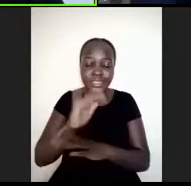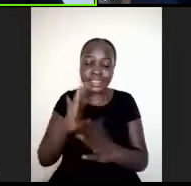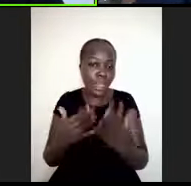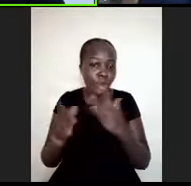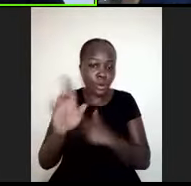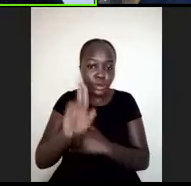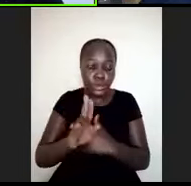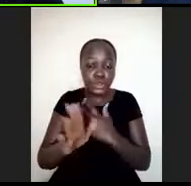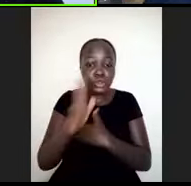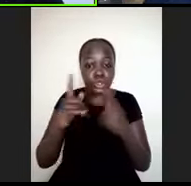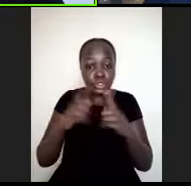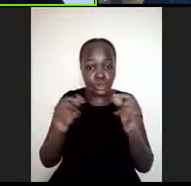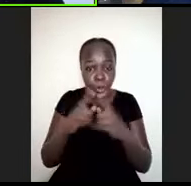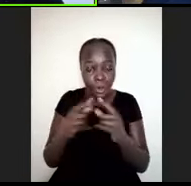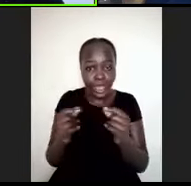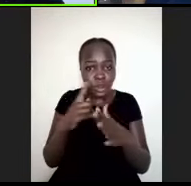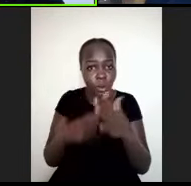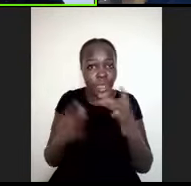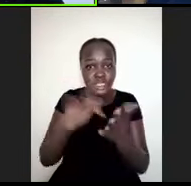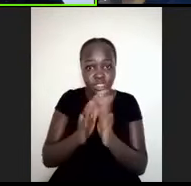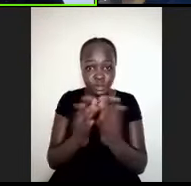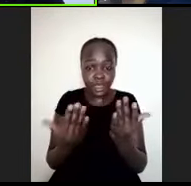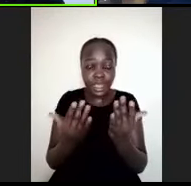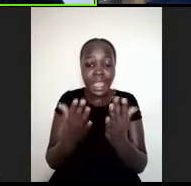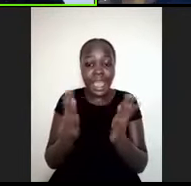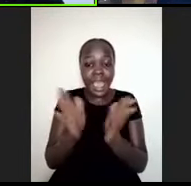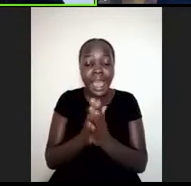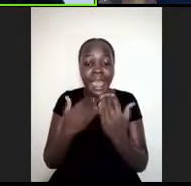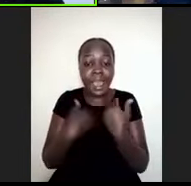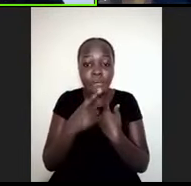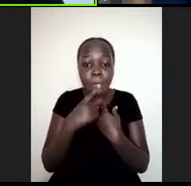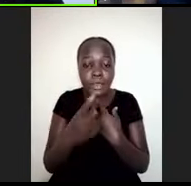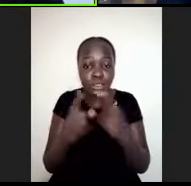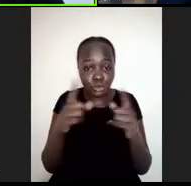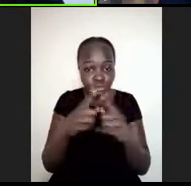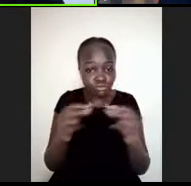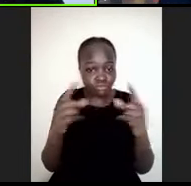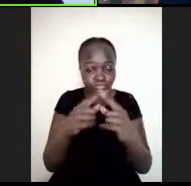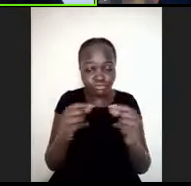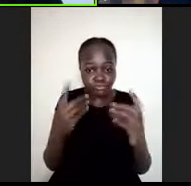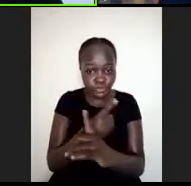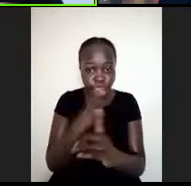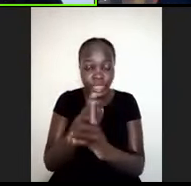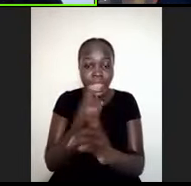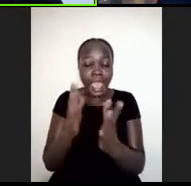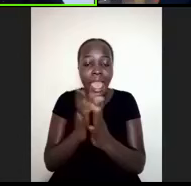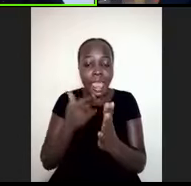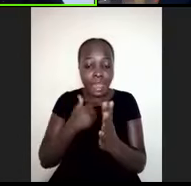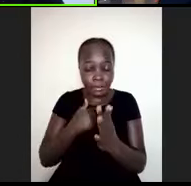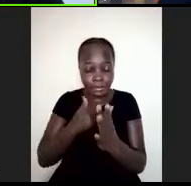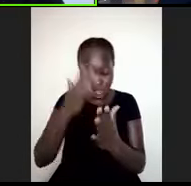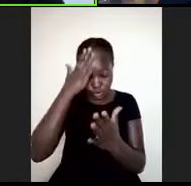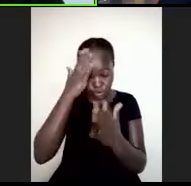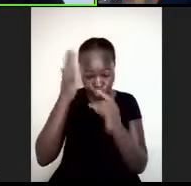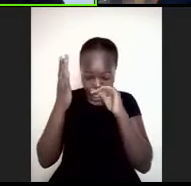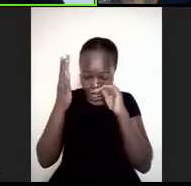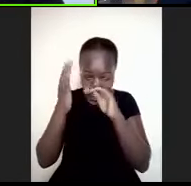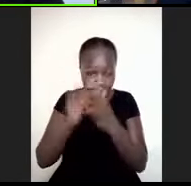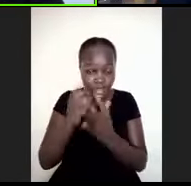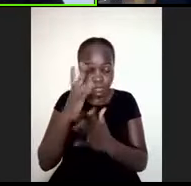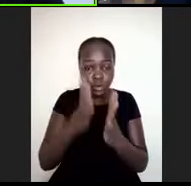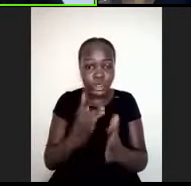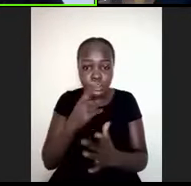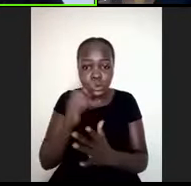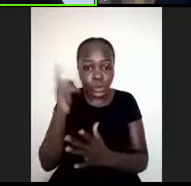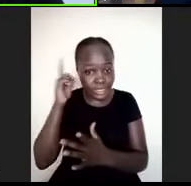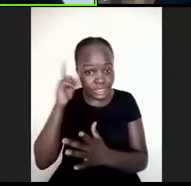What scriptures? And you have mentioned quite a number of scriptures, and I'm sure our viewers right now, and even those who will listen in later, will